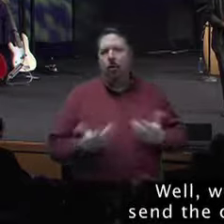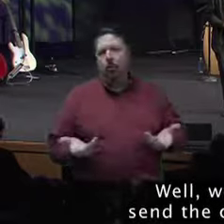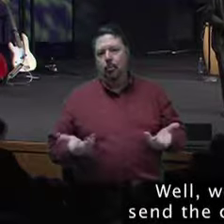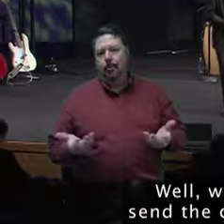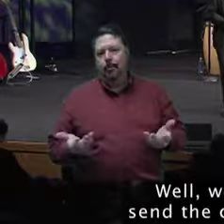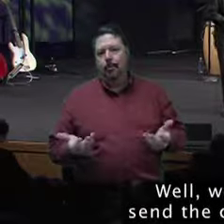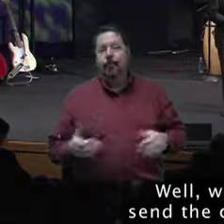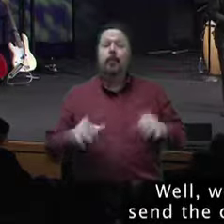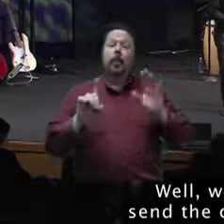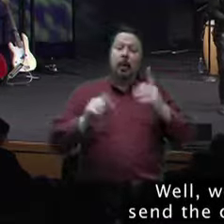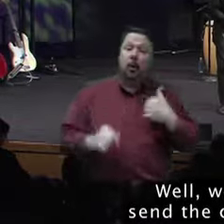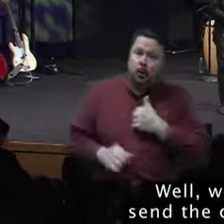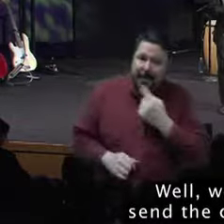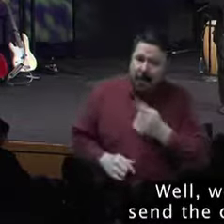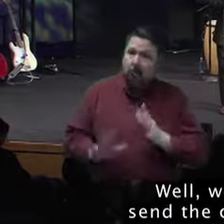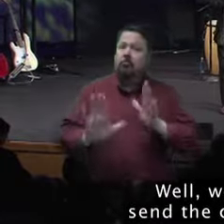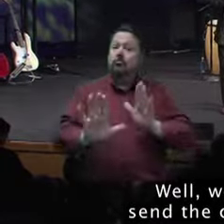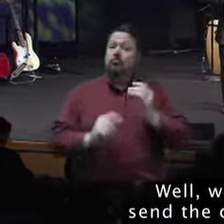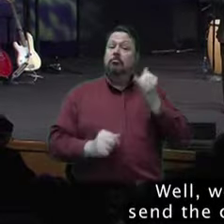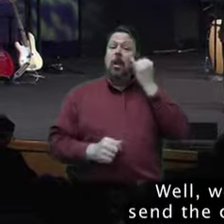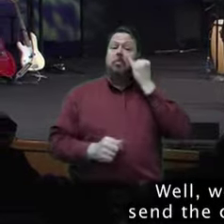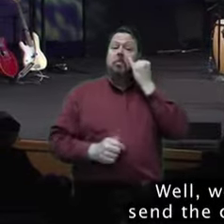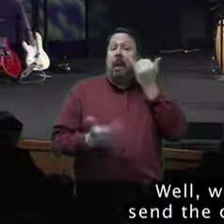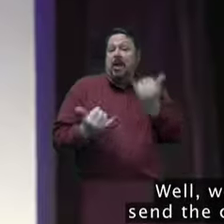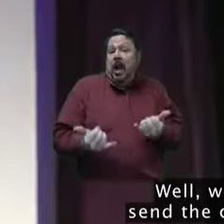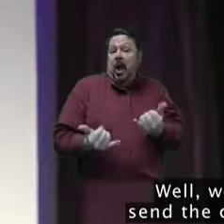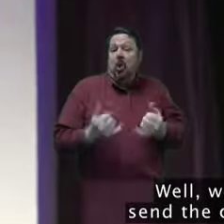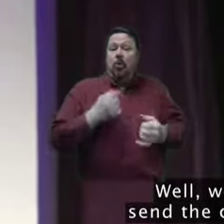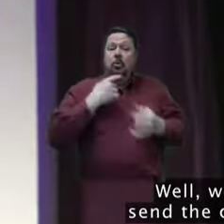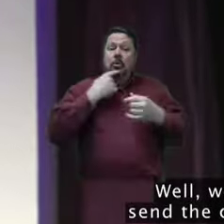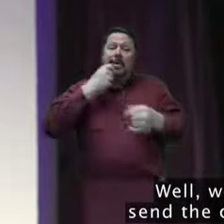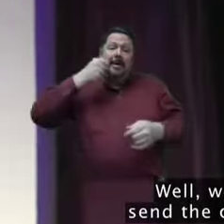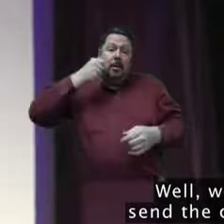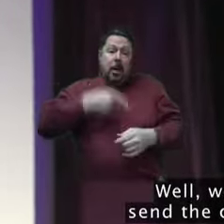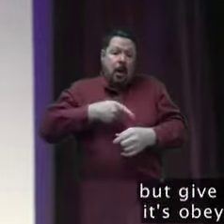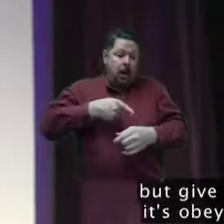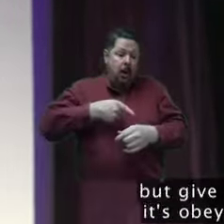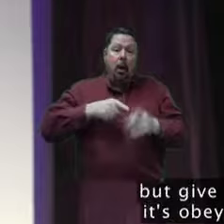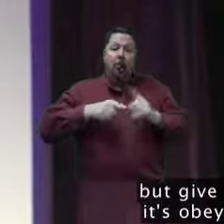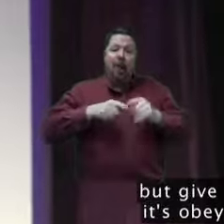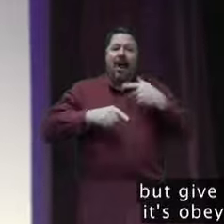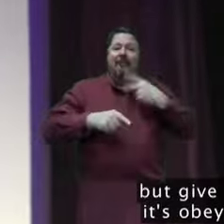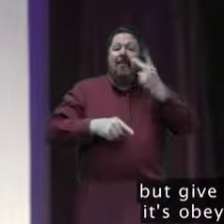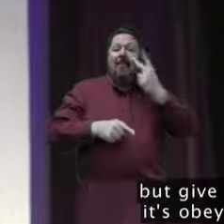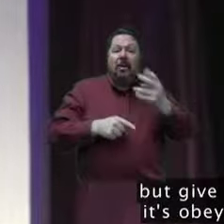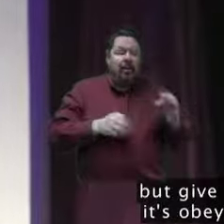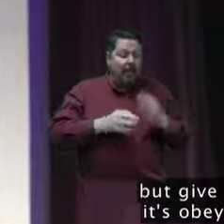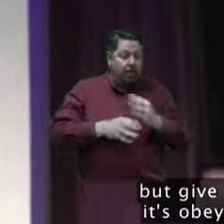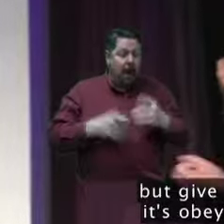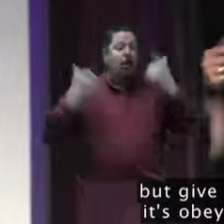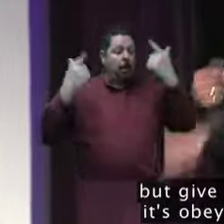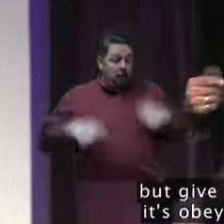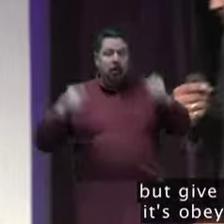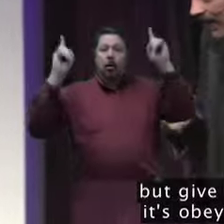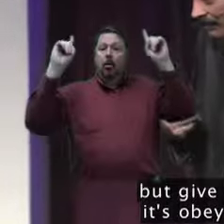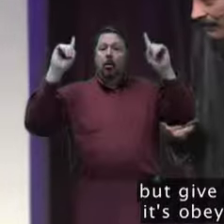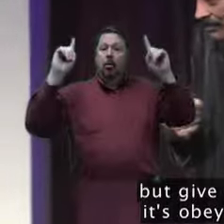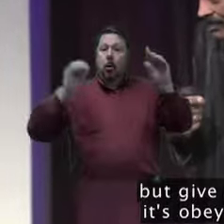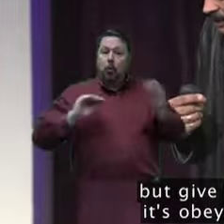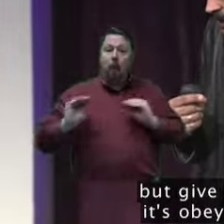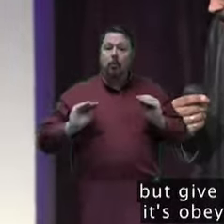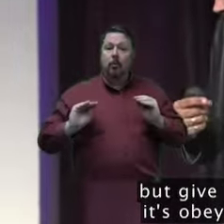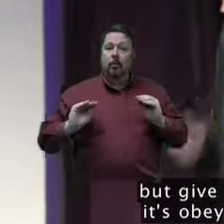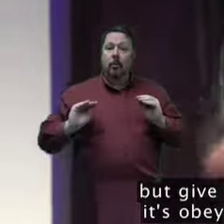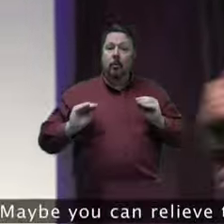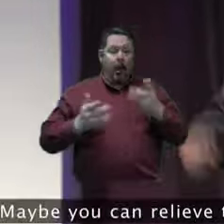arm? Well, we said, what if you now send the command to the phantom, but give him visual feedback that it's obeying his command,